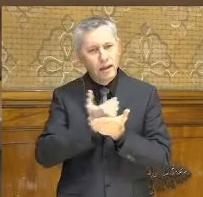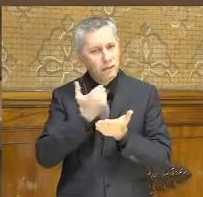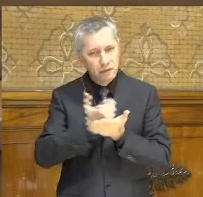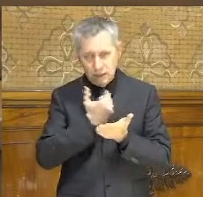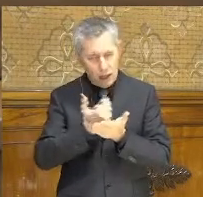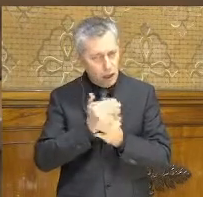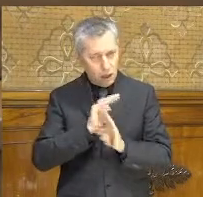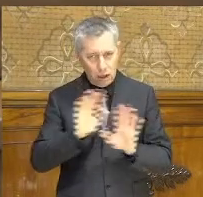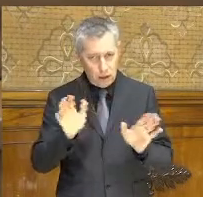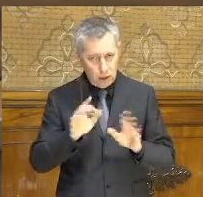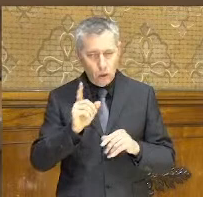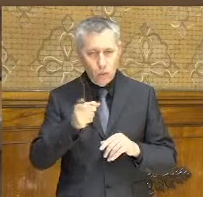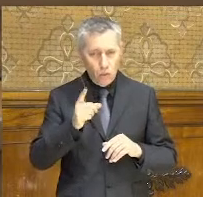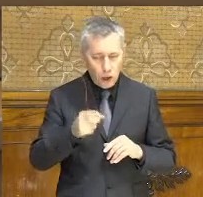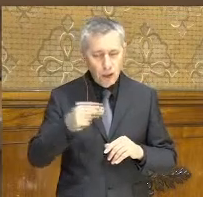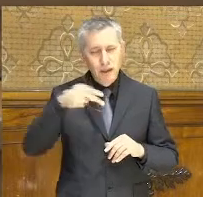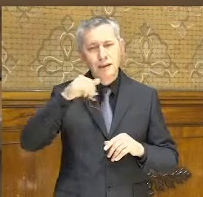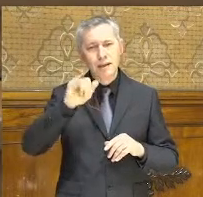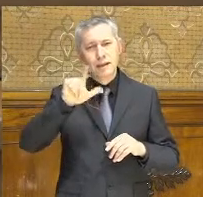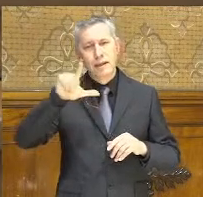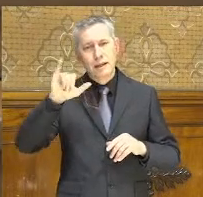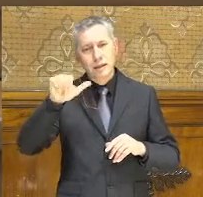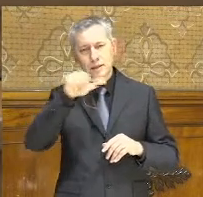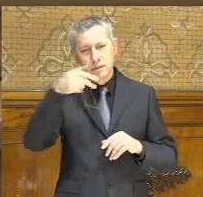nihilism of the otherness.